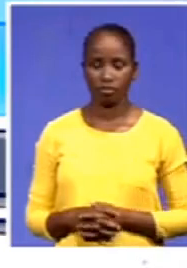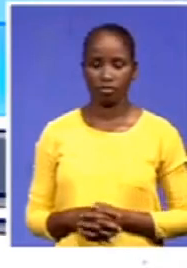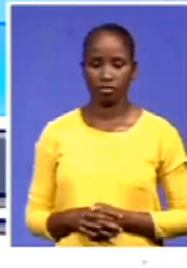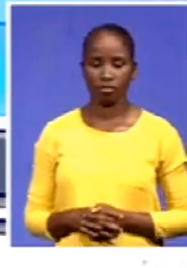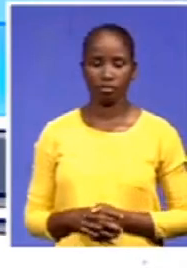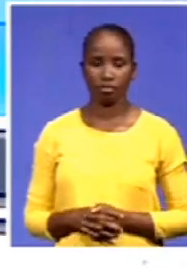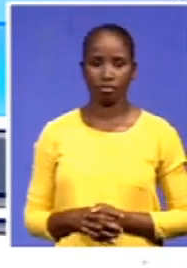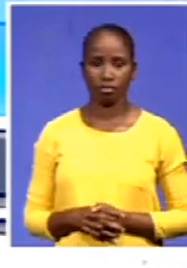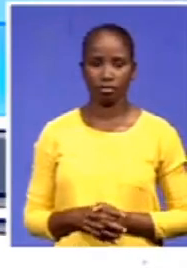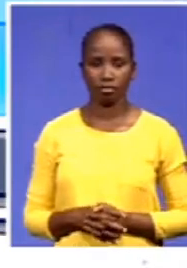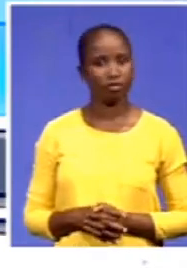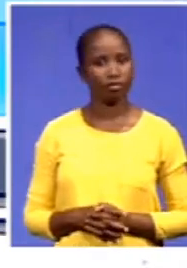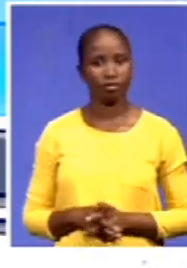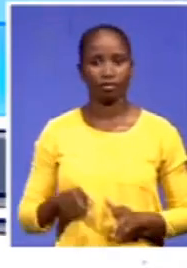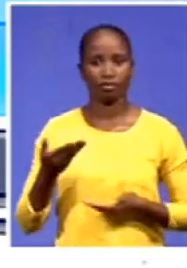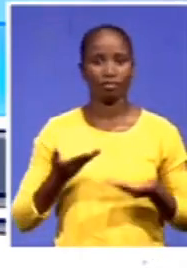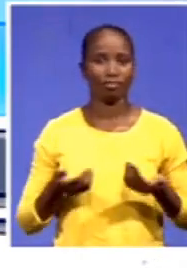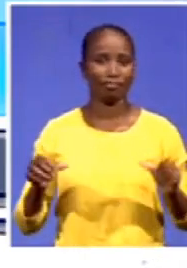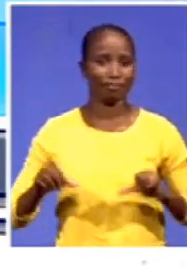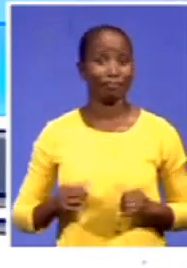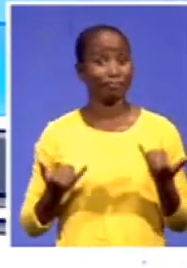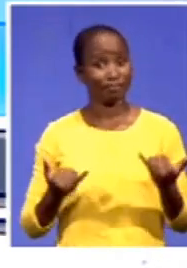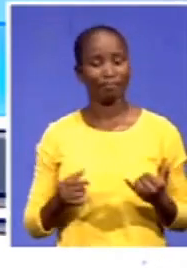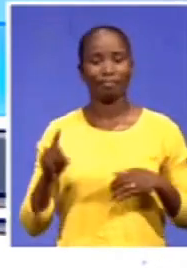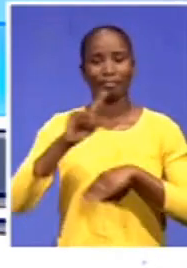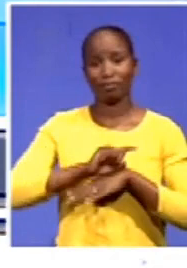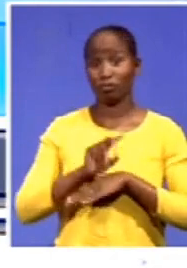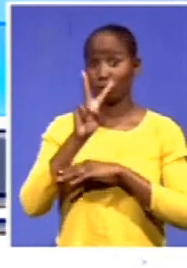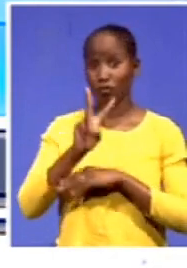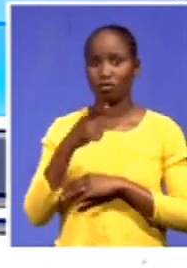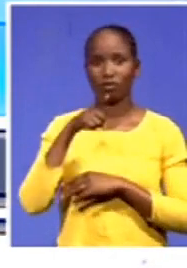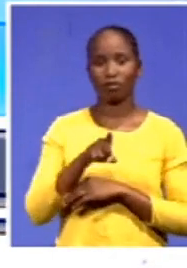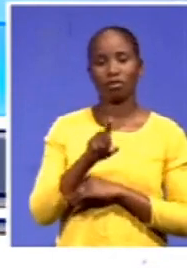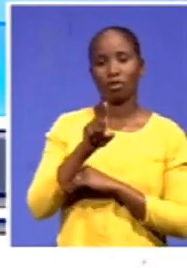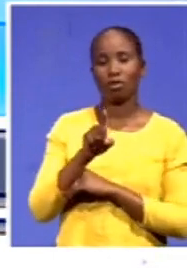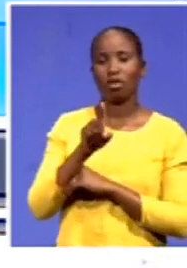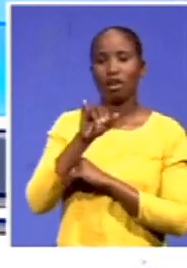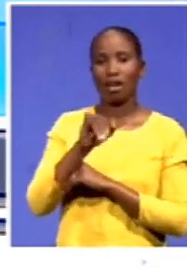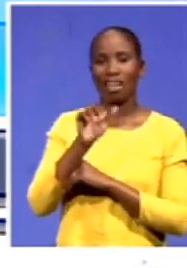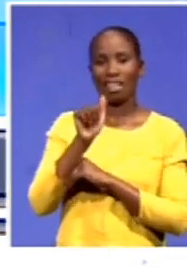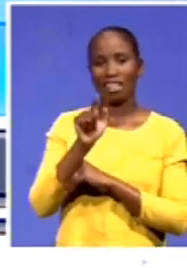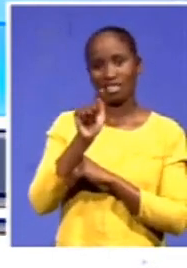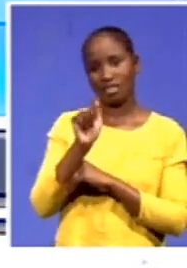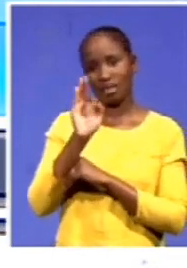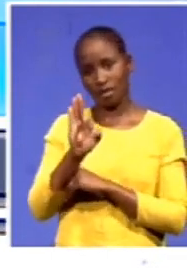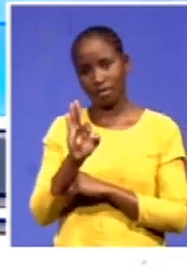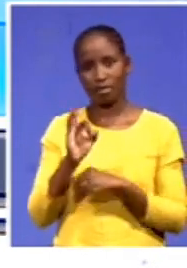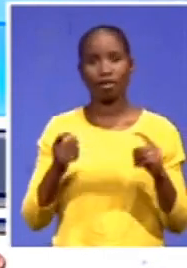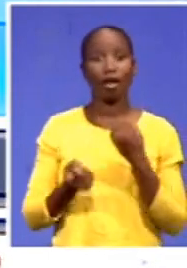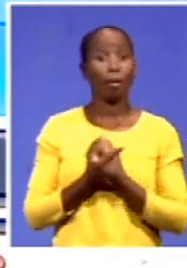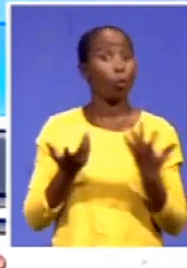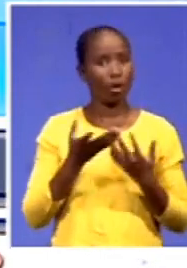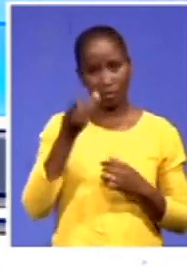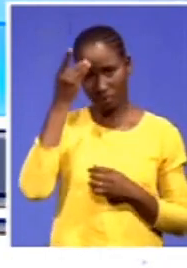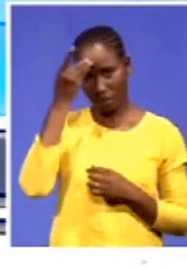Back today is day 2 of the second Intra-African Trade Fair taking place in Durban. The 7-day event gives traders a